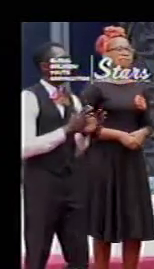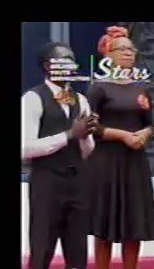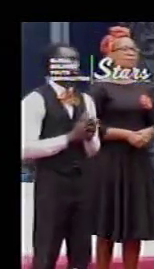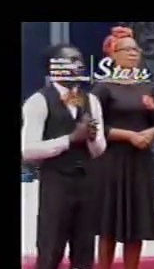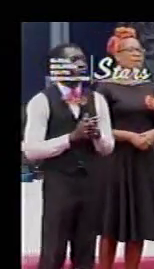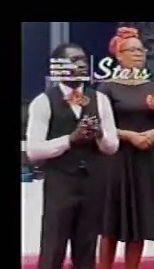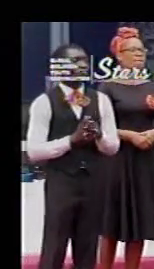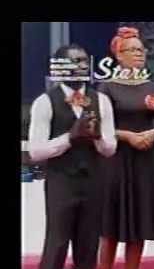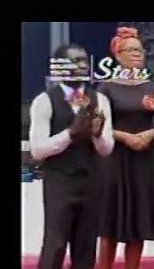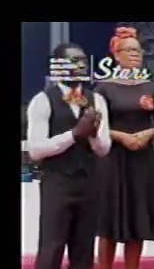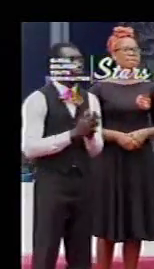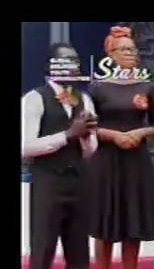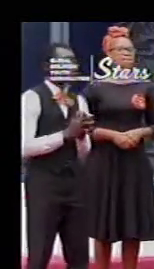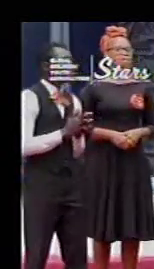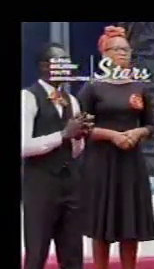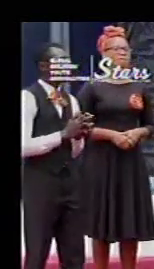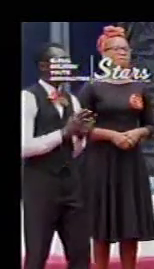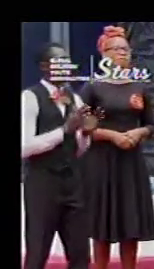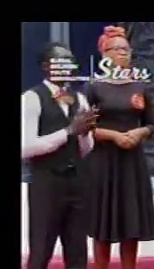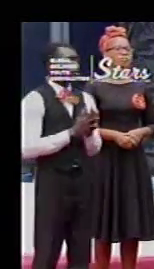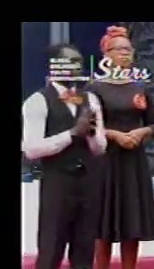Hola.